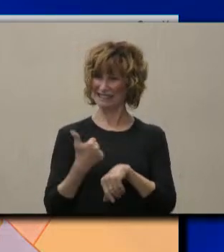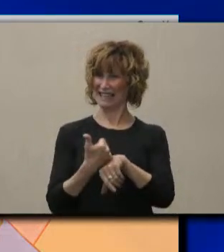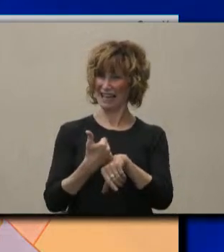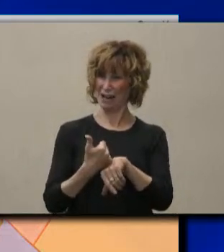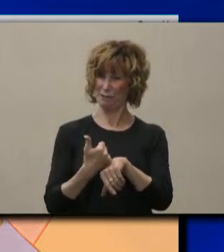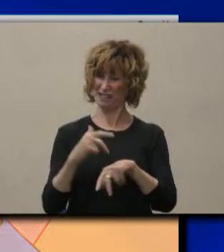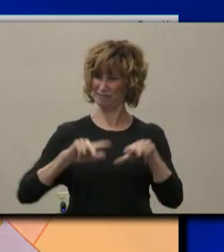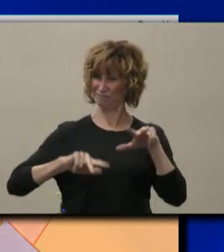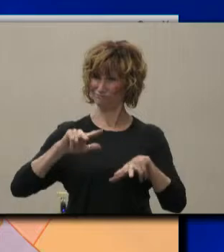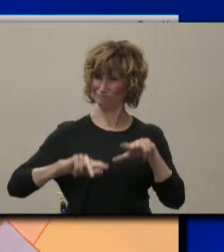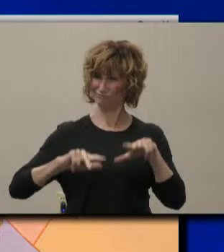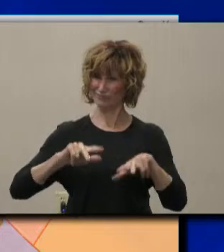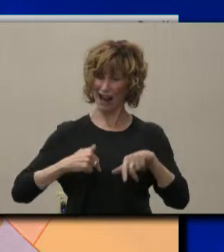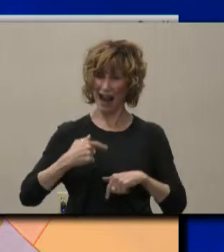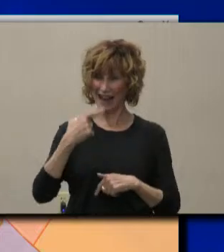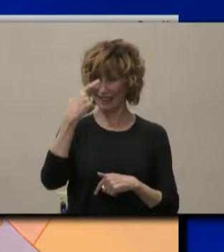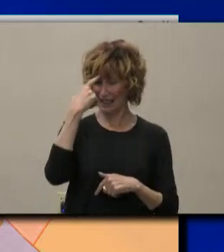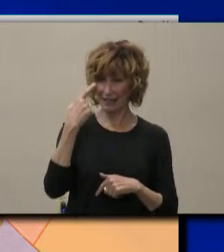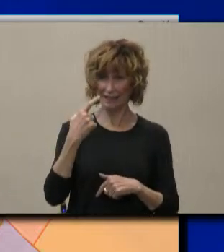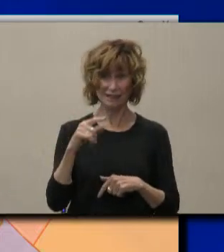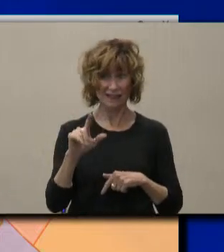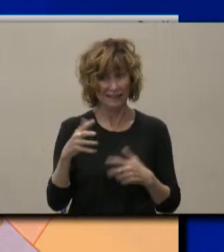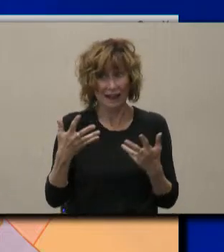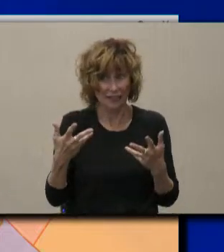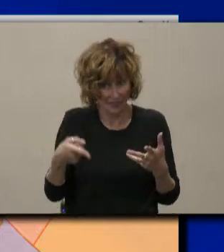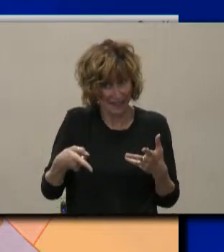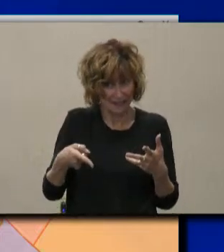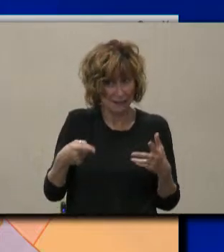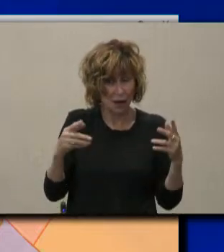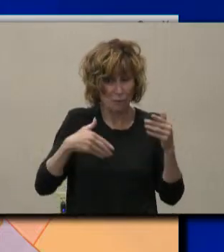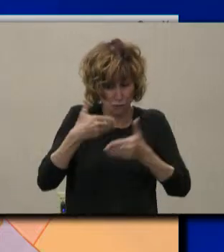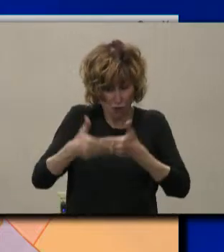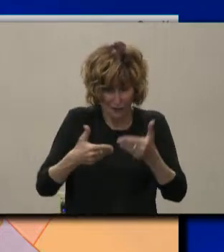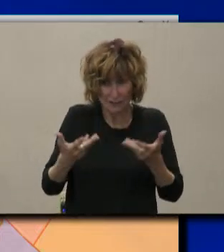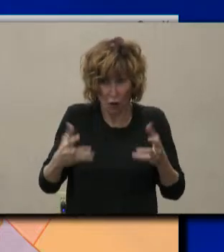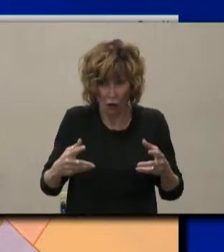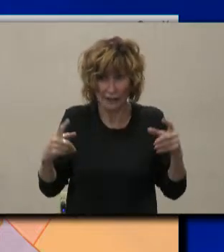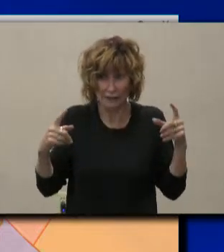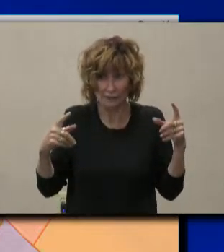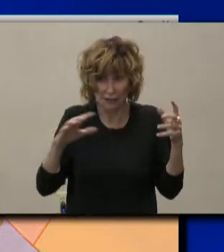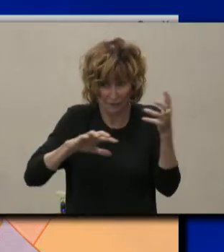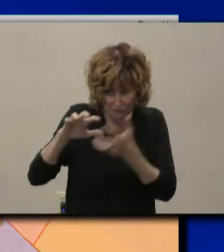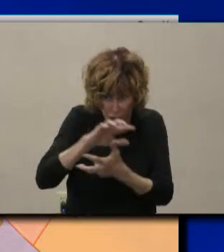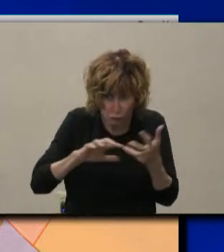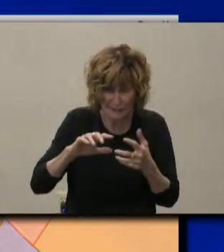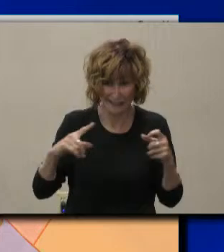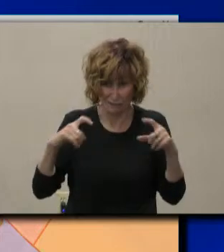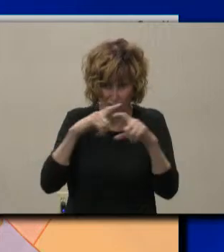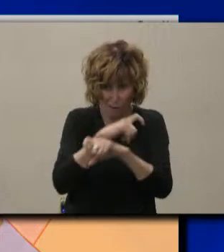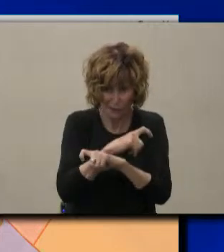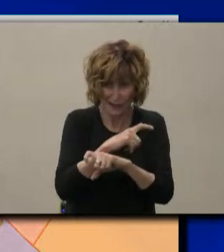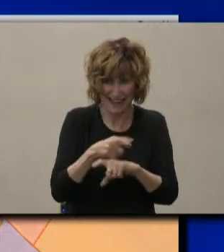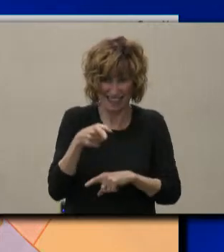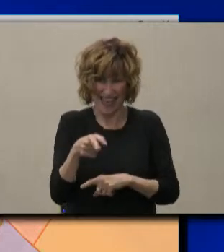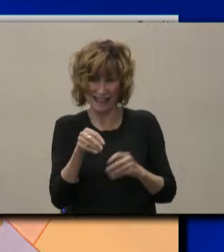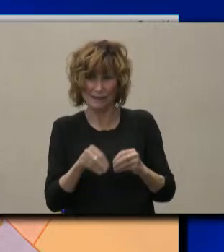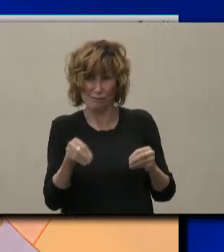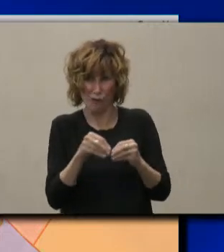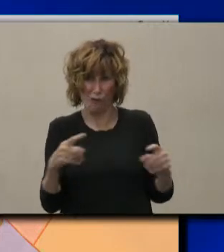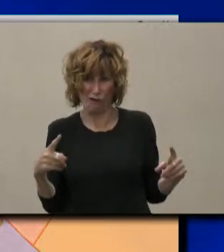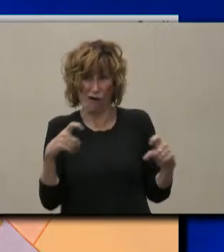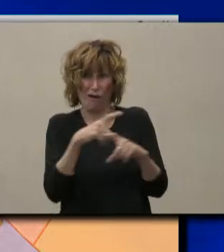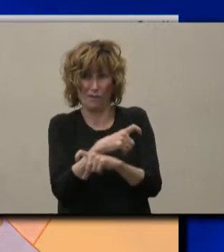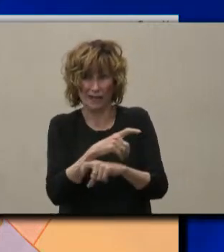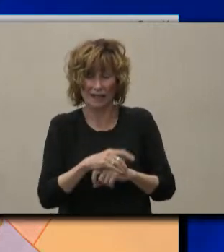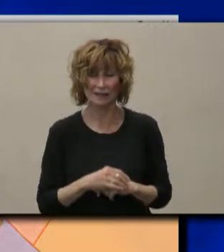more confusion to a confusing process for a lot of residents as is with respect to districts.